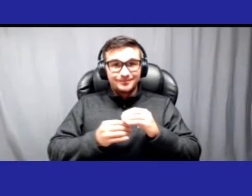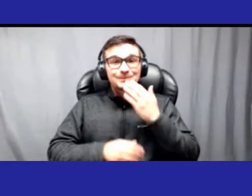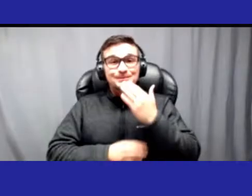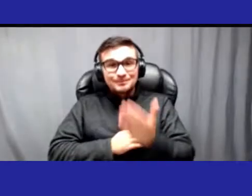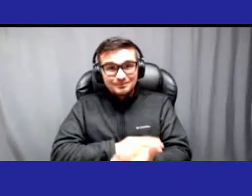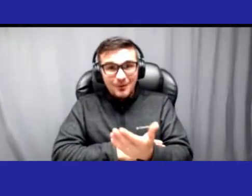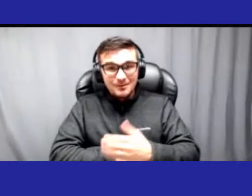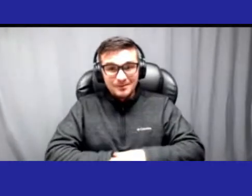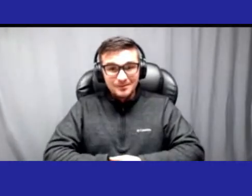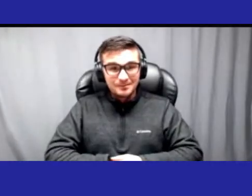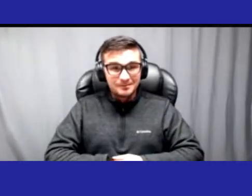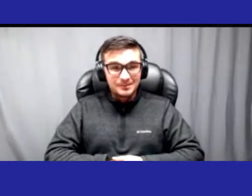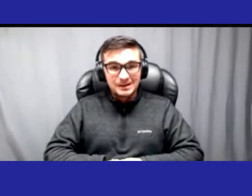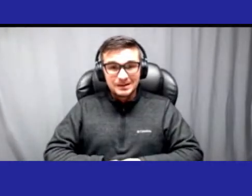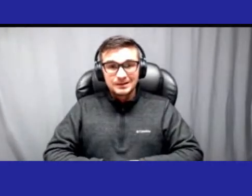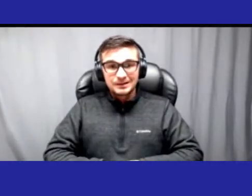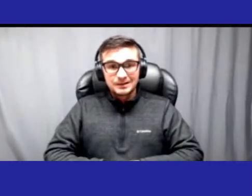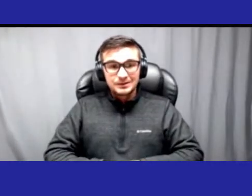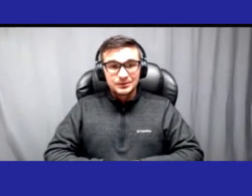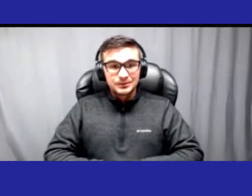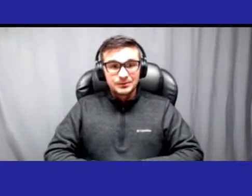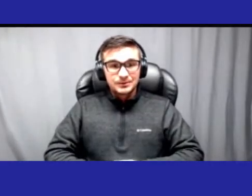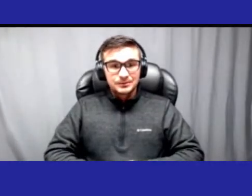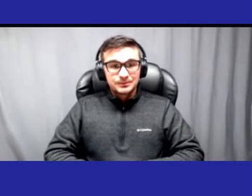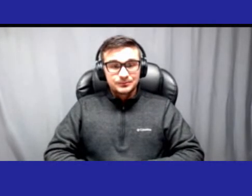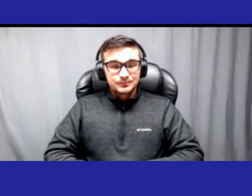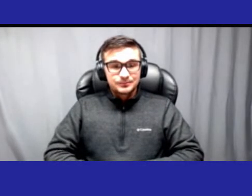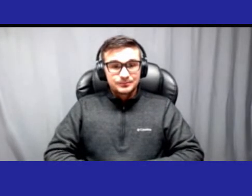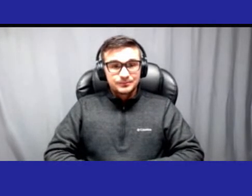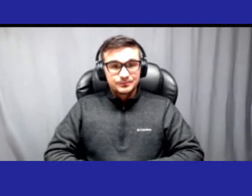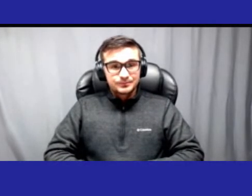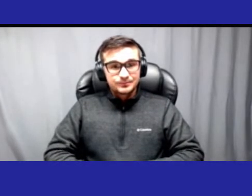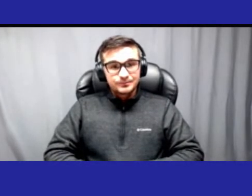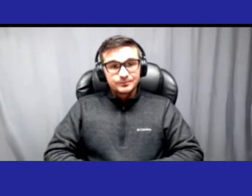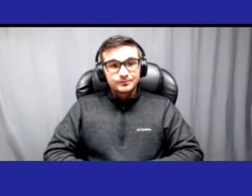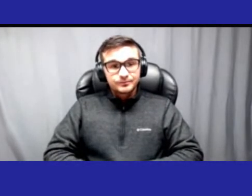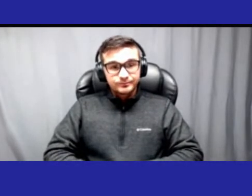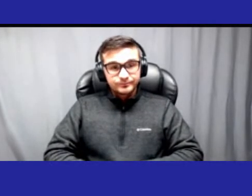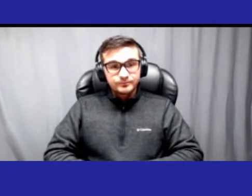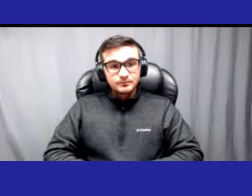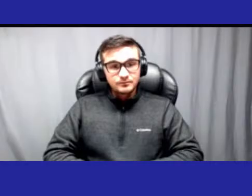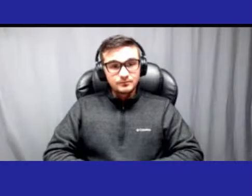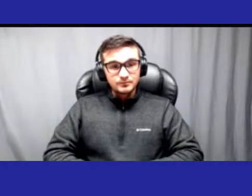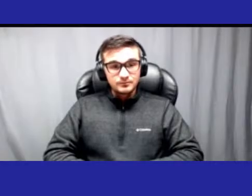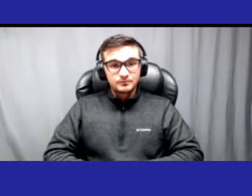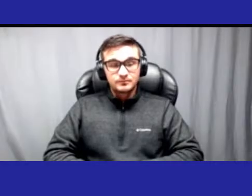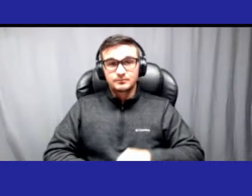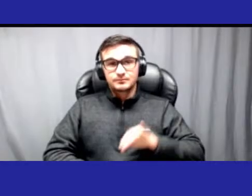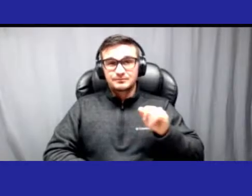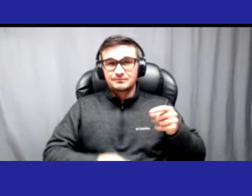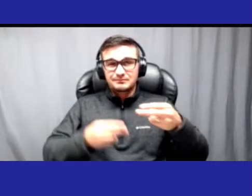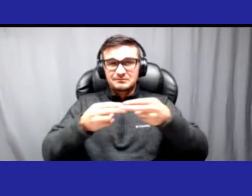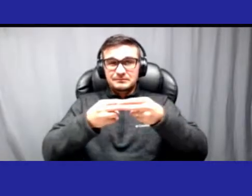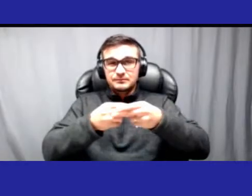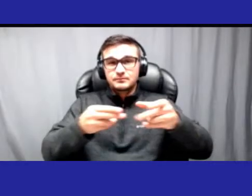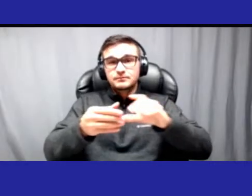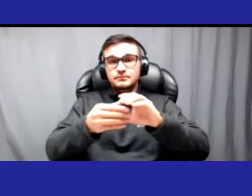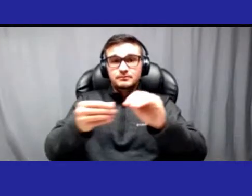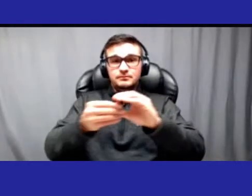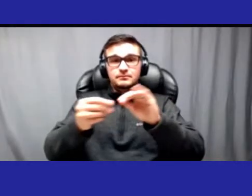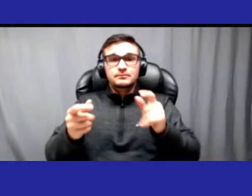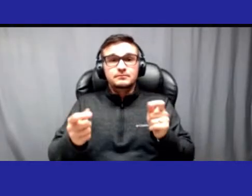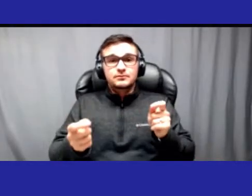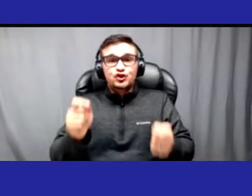Skip the slides to stars. So this slide just talks about the changes in the